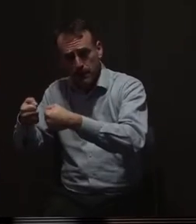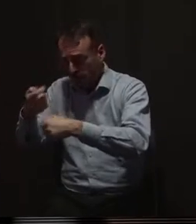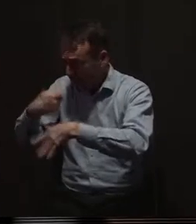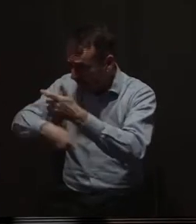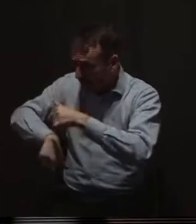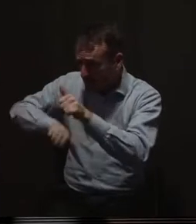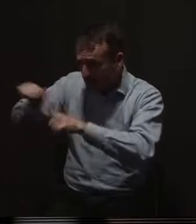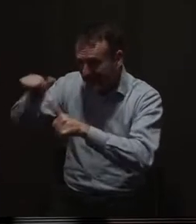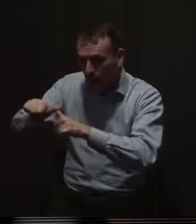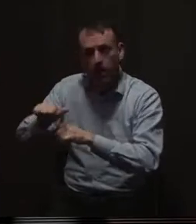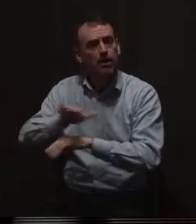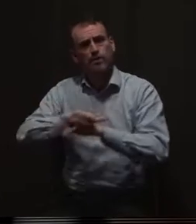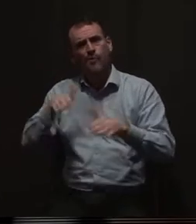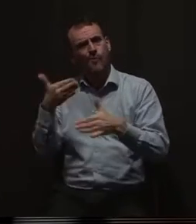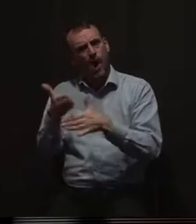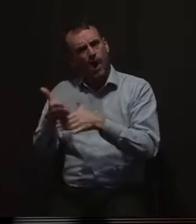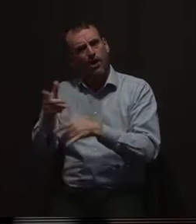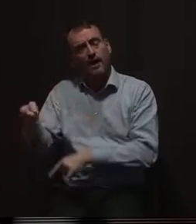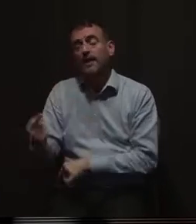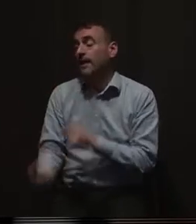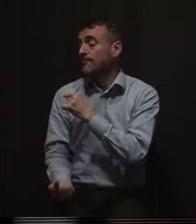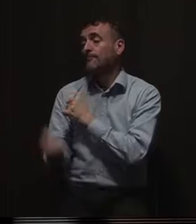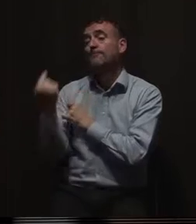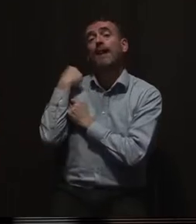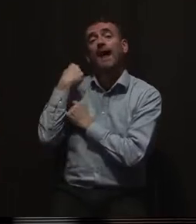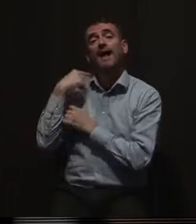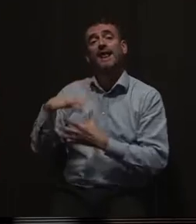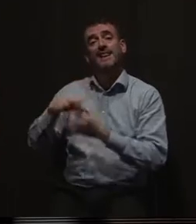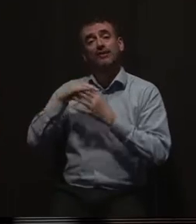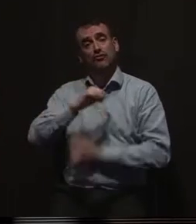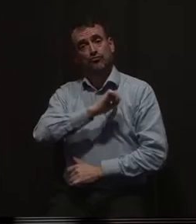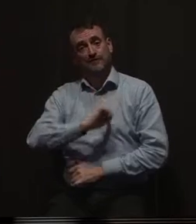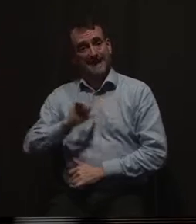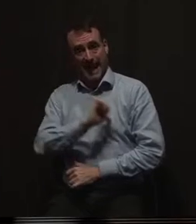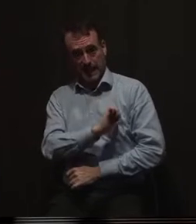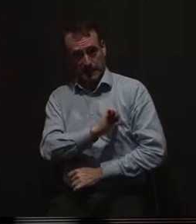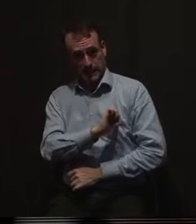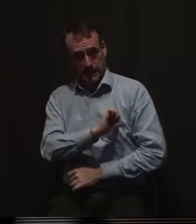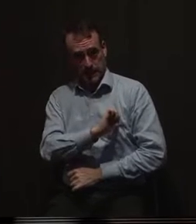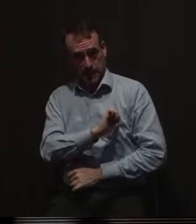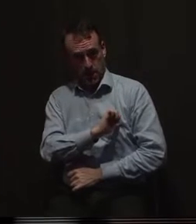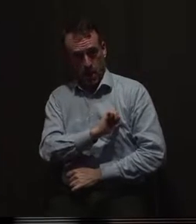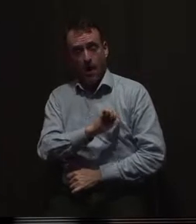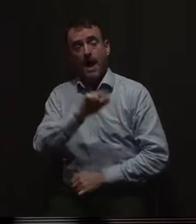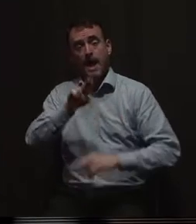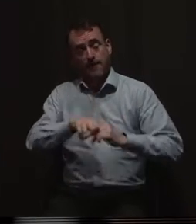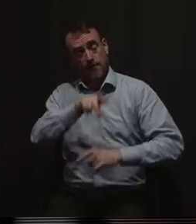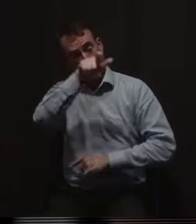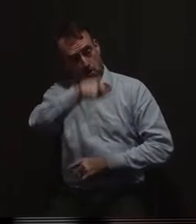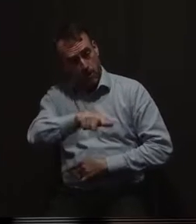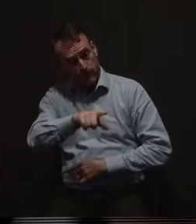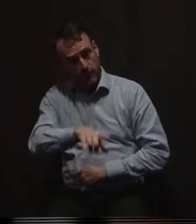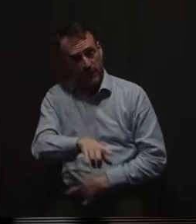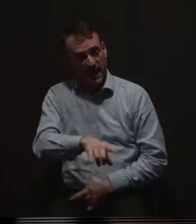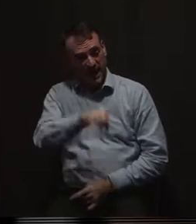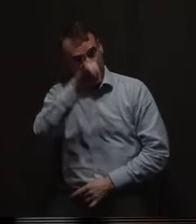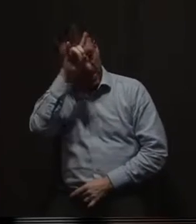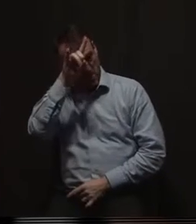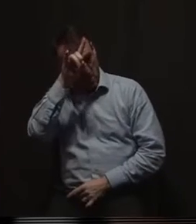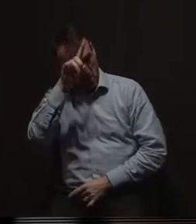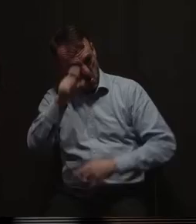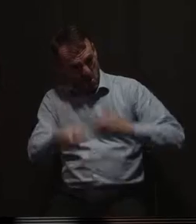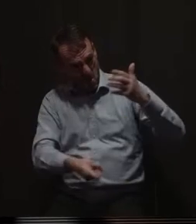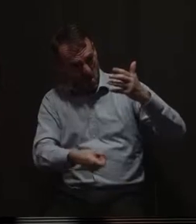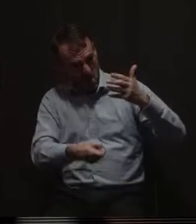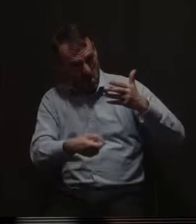So this goes back to Christianity. We have this idea that, if you've done something evil, you've got to suffer for it and